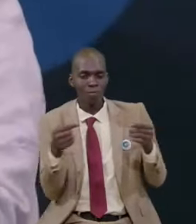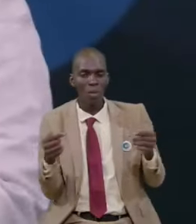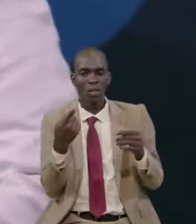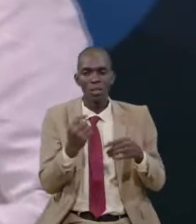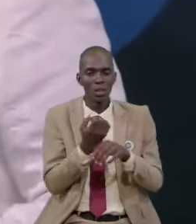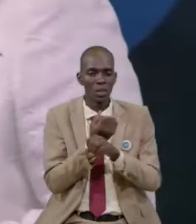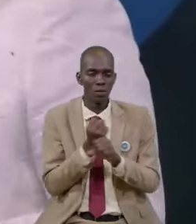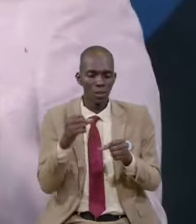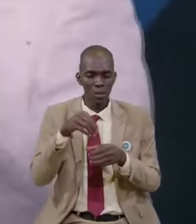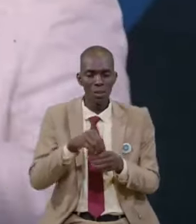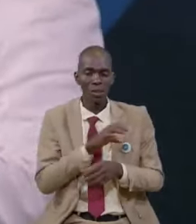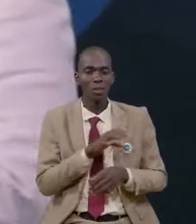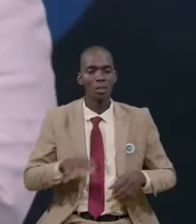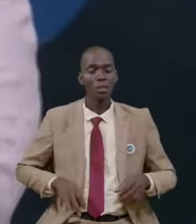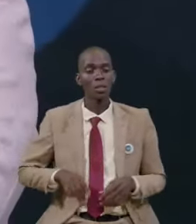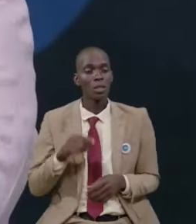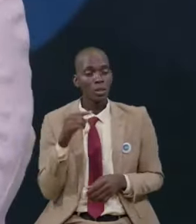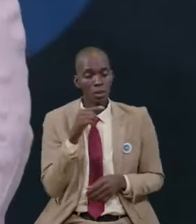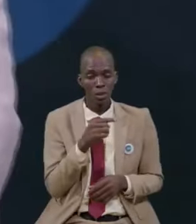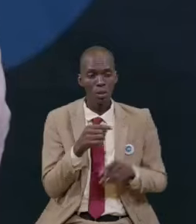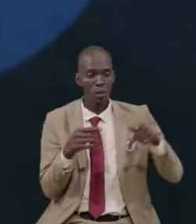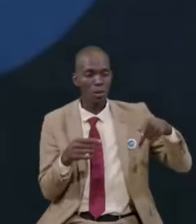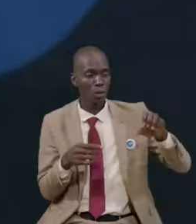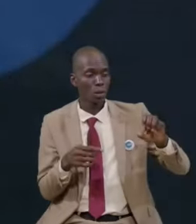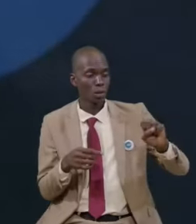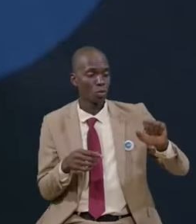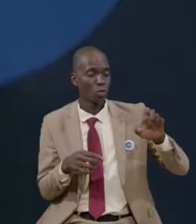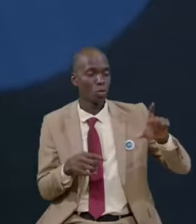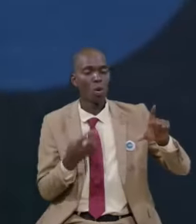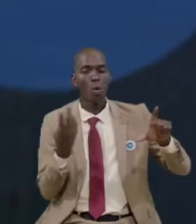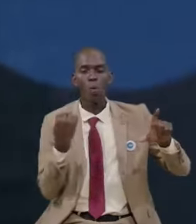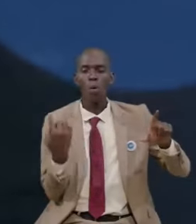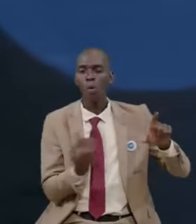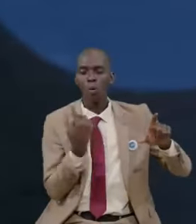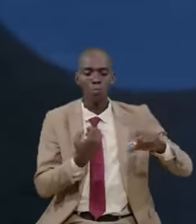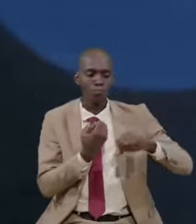defending religion. He was defending tradition. But